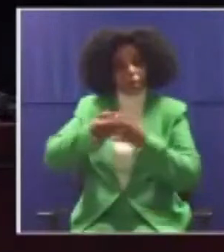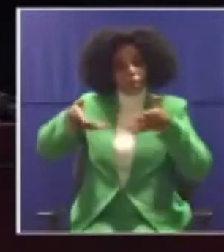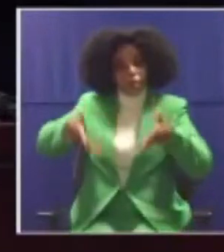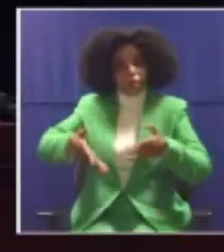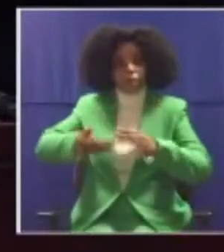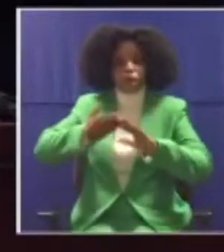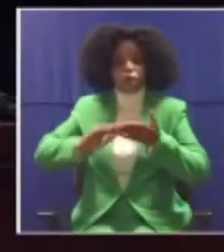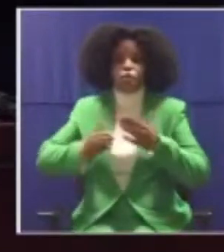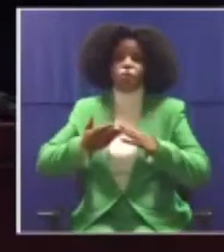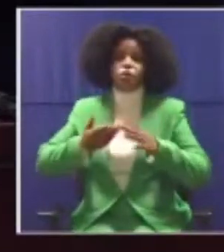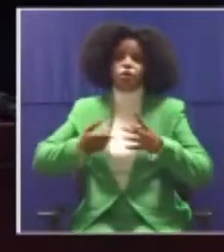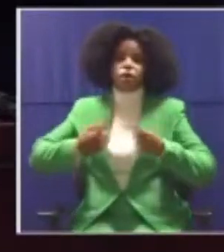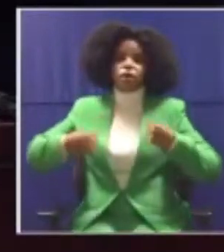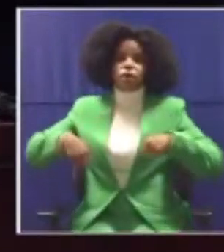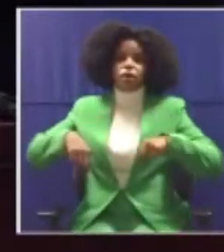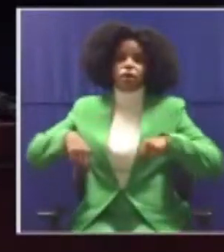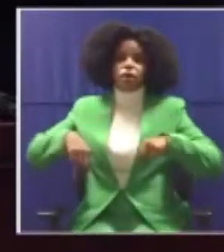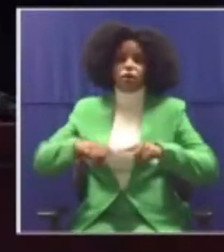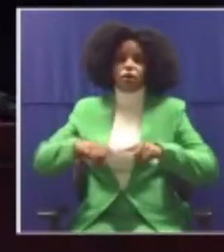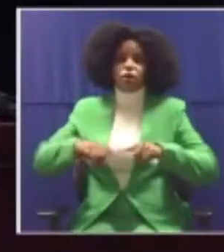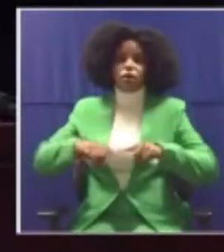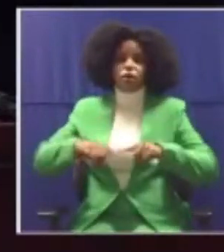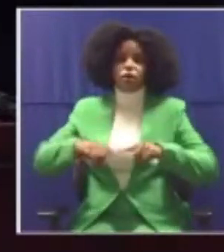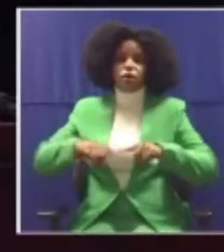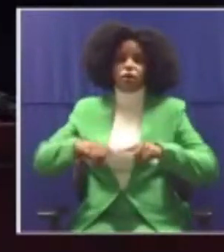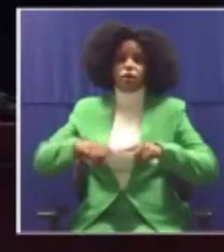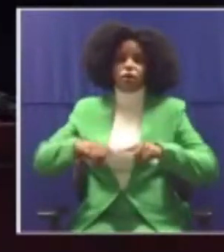teaching others the spirit of Ubuntu.